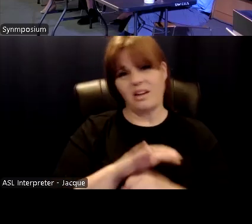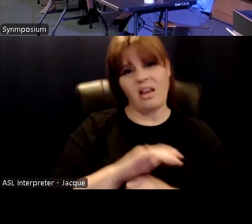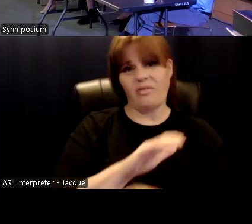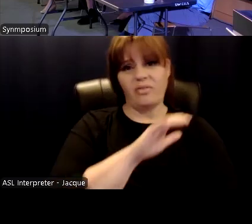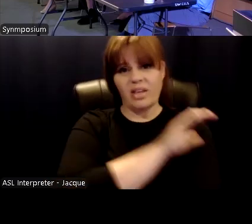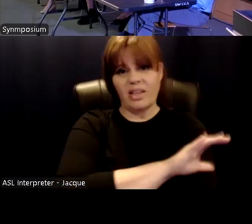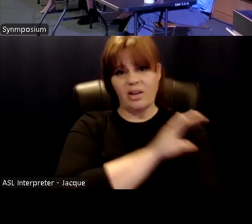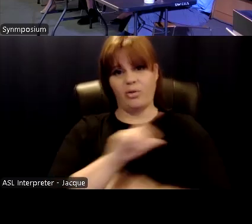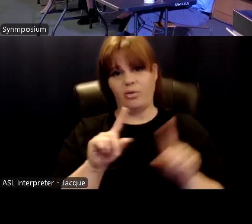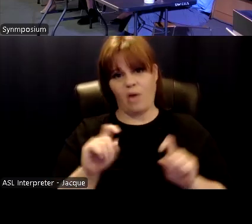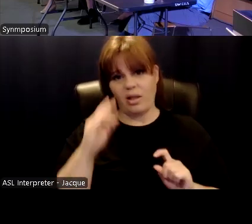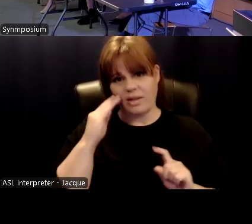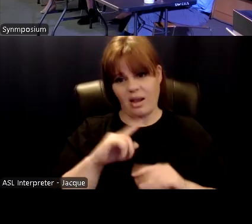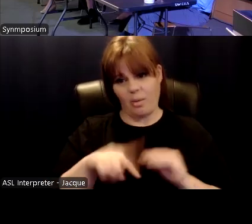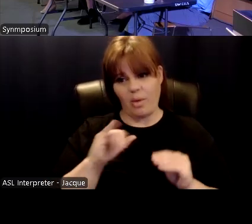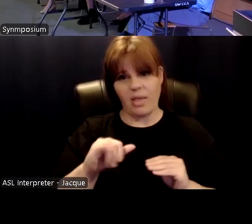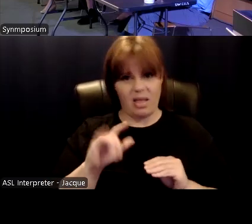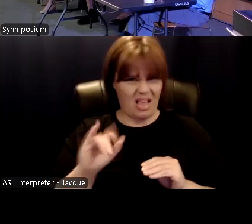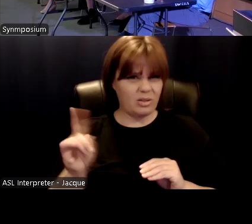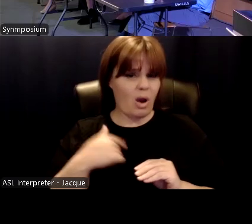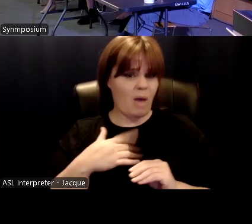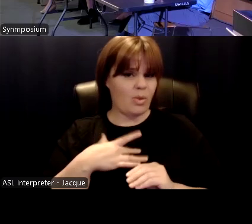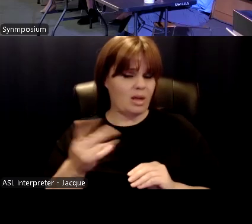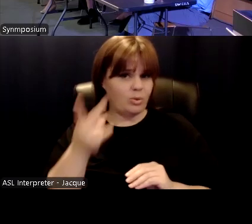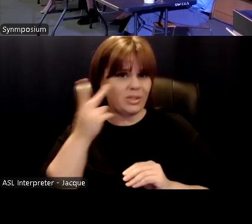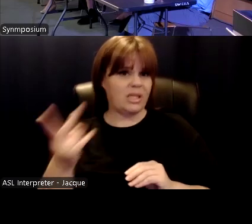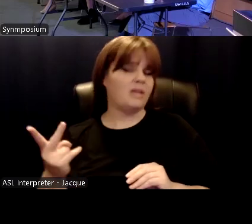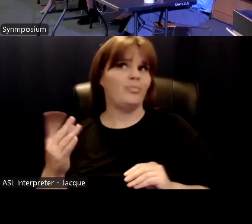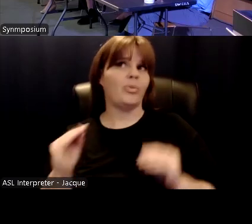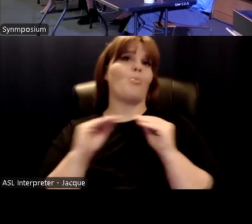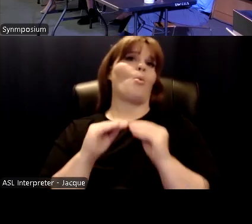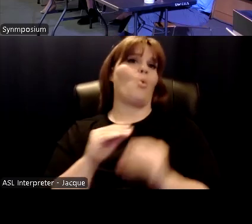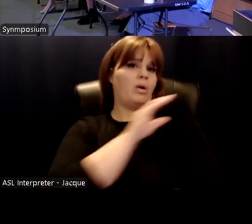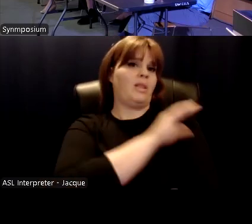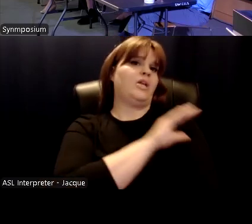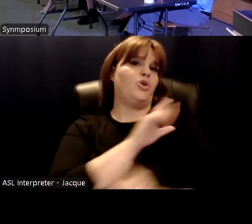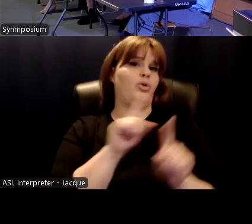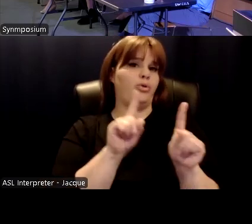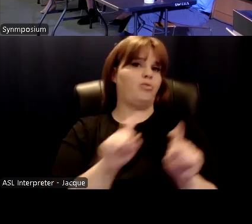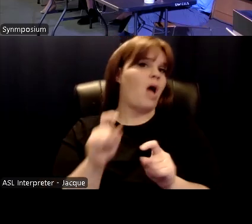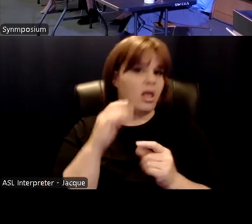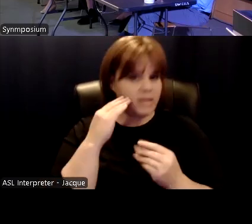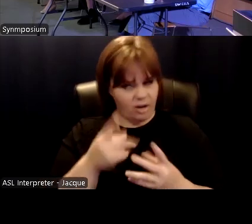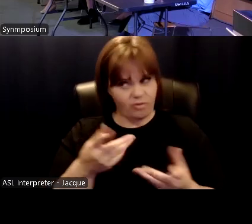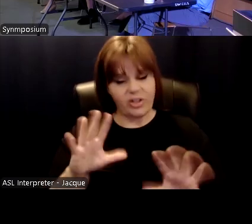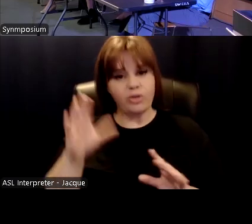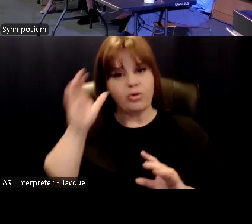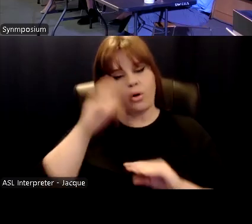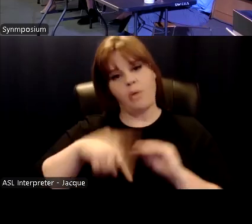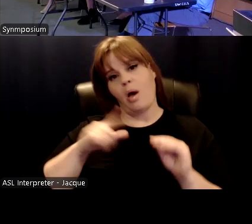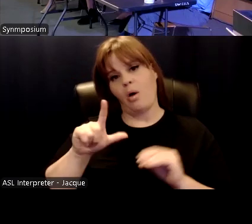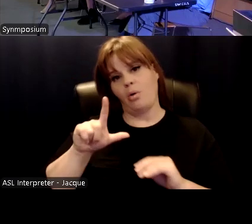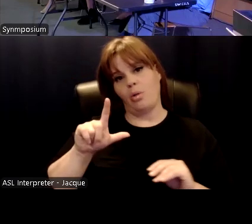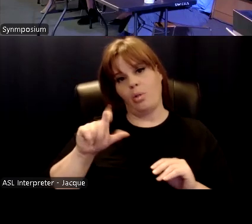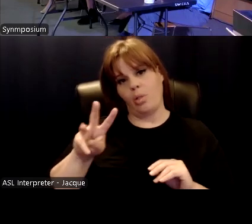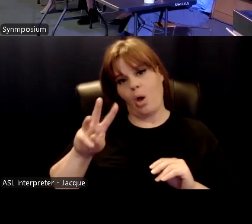those. So that's where I would like to see more clinical trial data. You heard about low-dose naltrexone, which